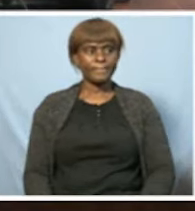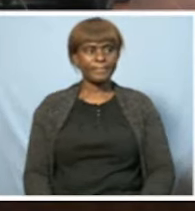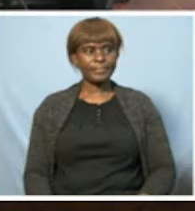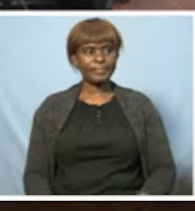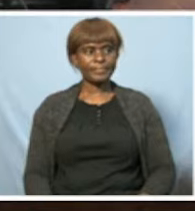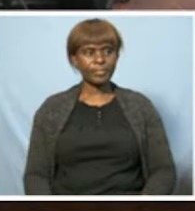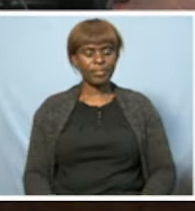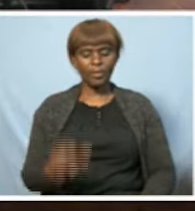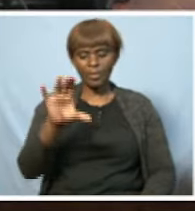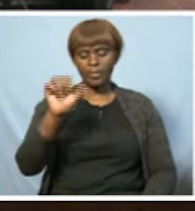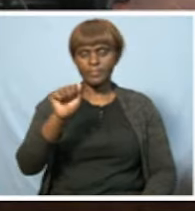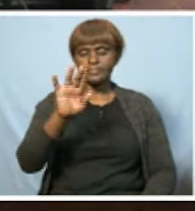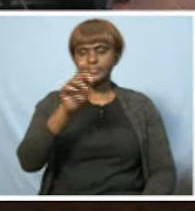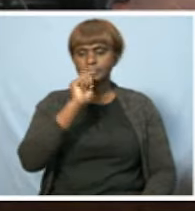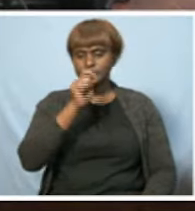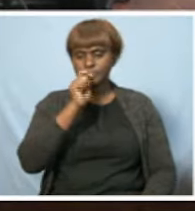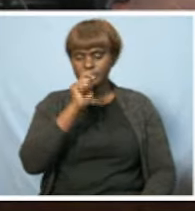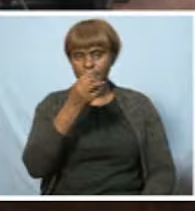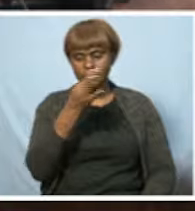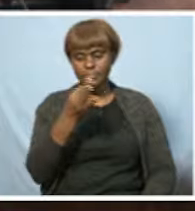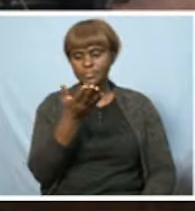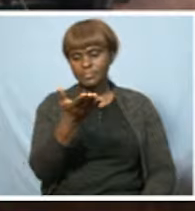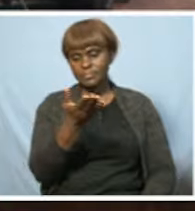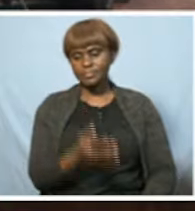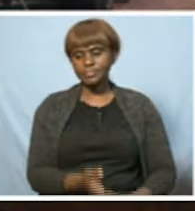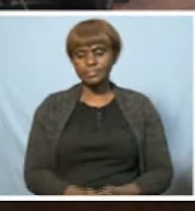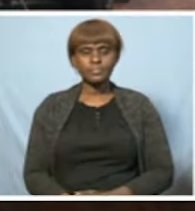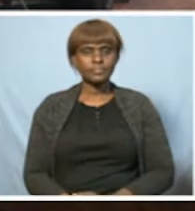CS, you may switch off your mic. Thank you, Chair.